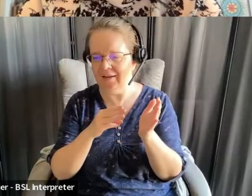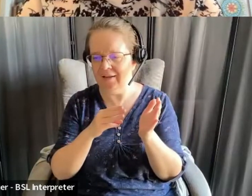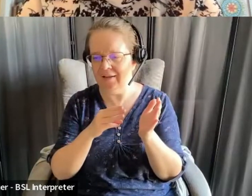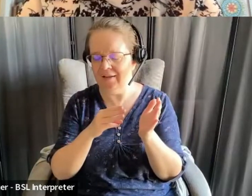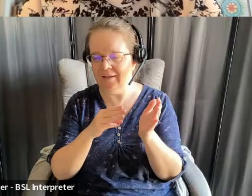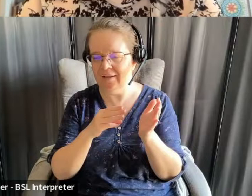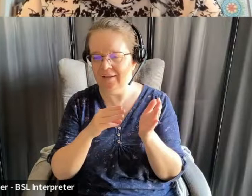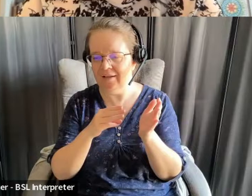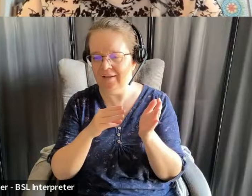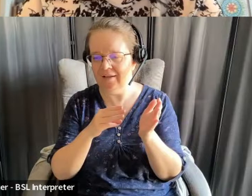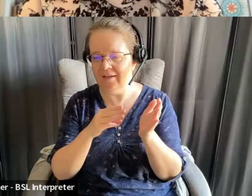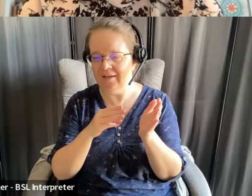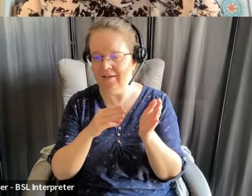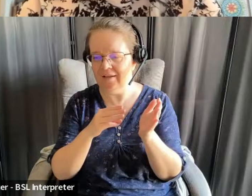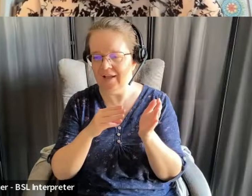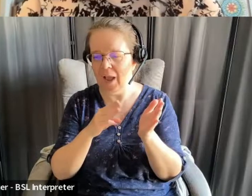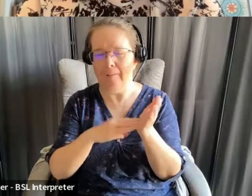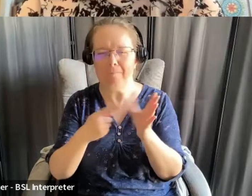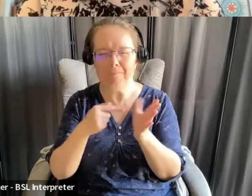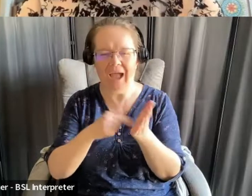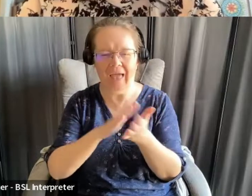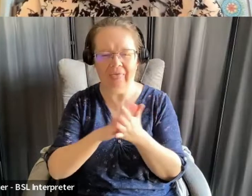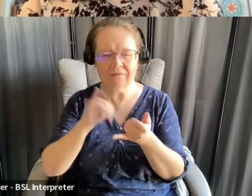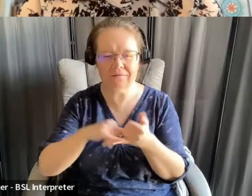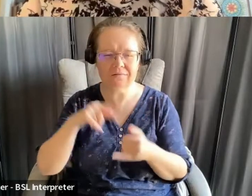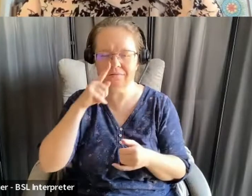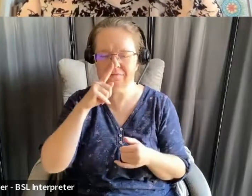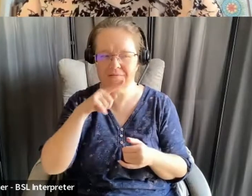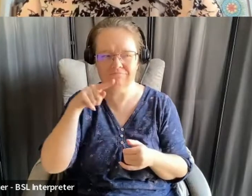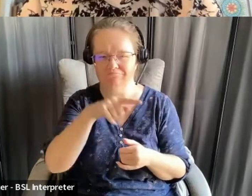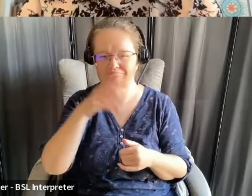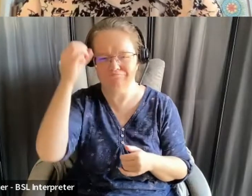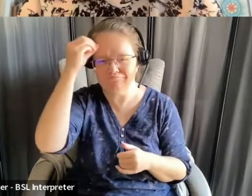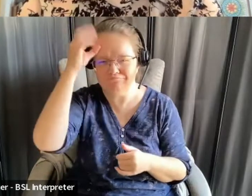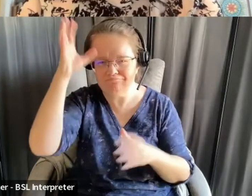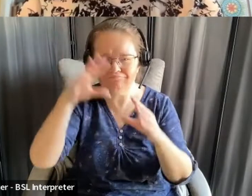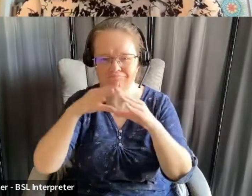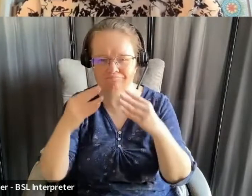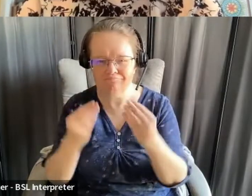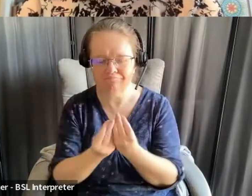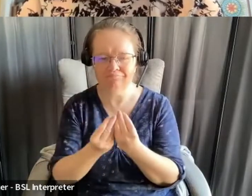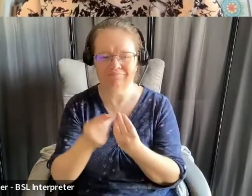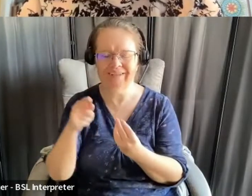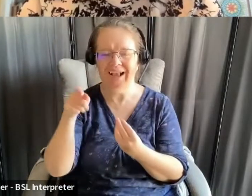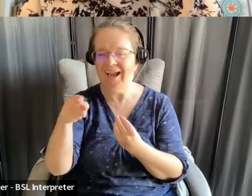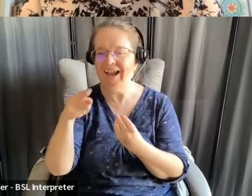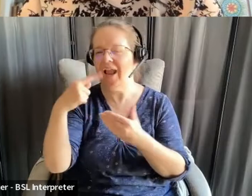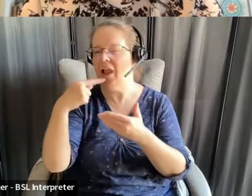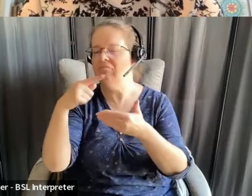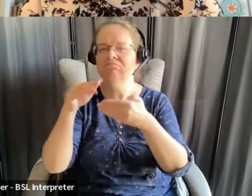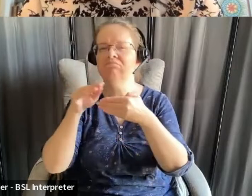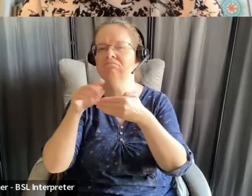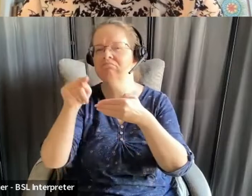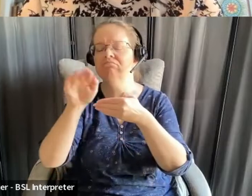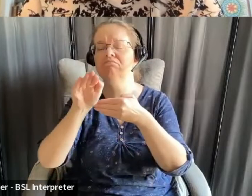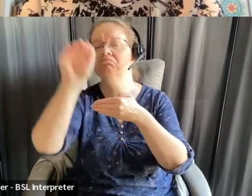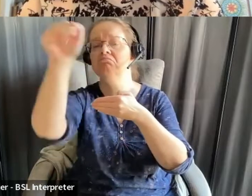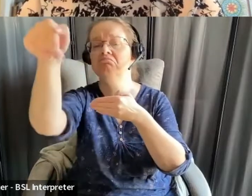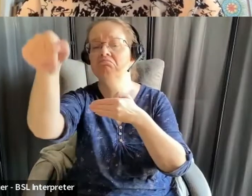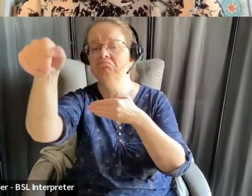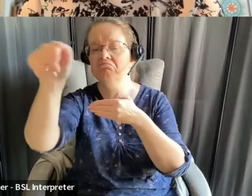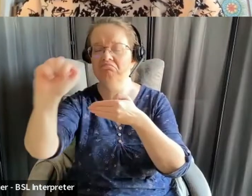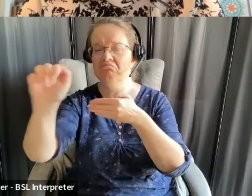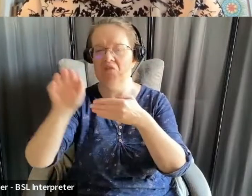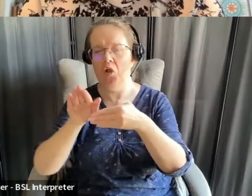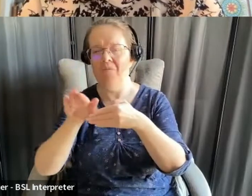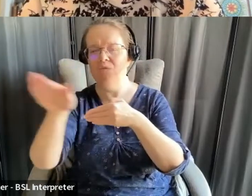And it seems to have knowledge in just about everything. But what he does is he makes realistic predictions about where in certain industries and